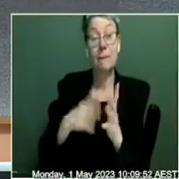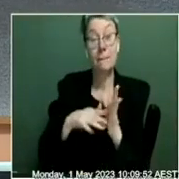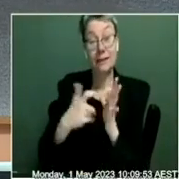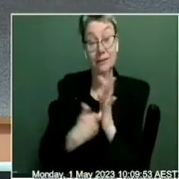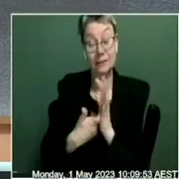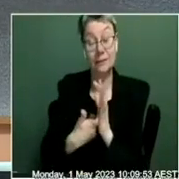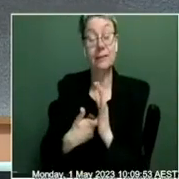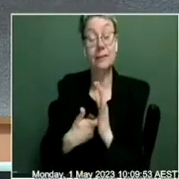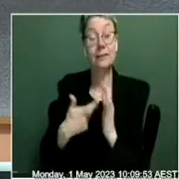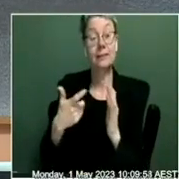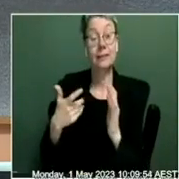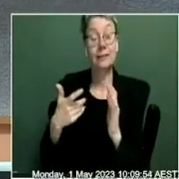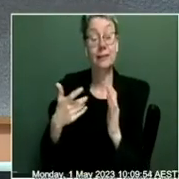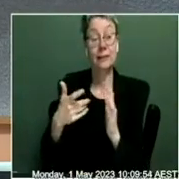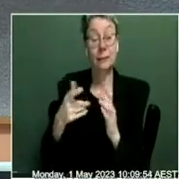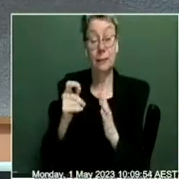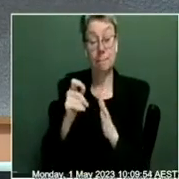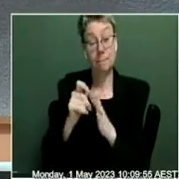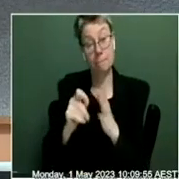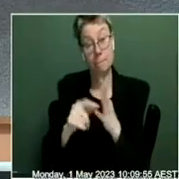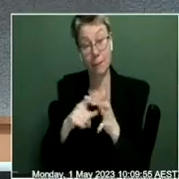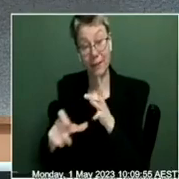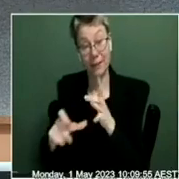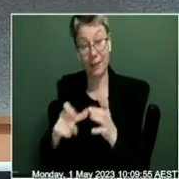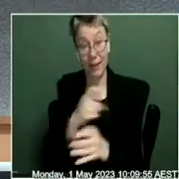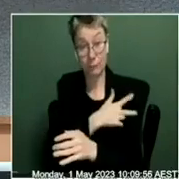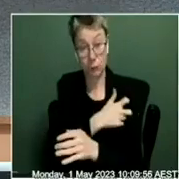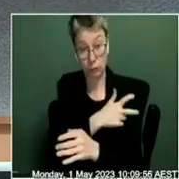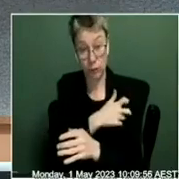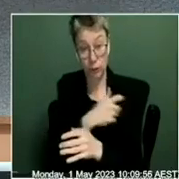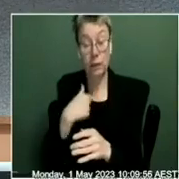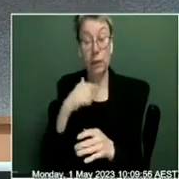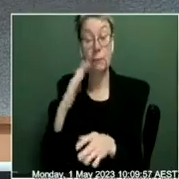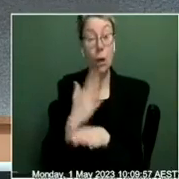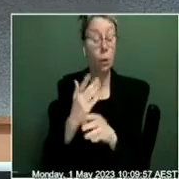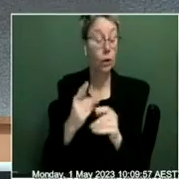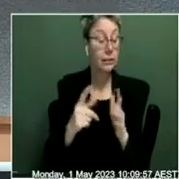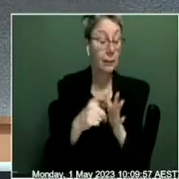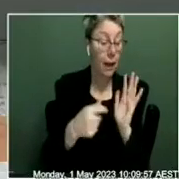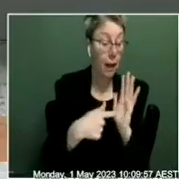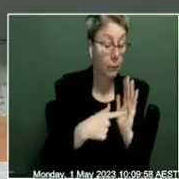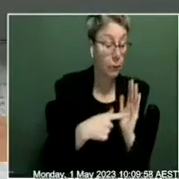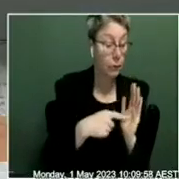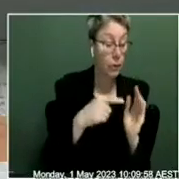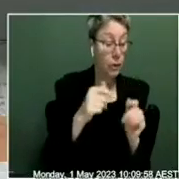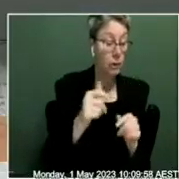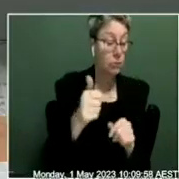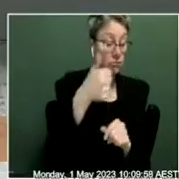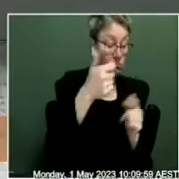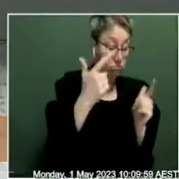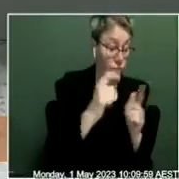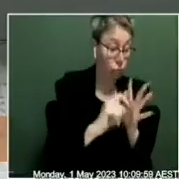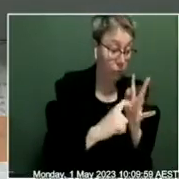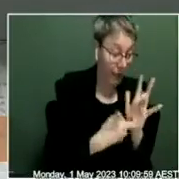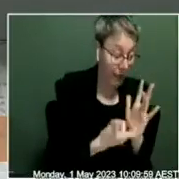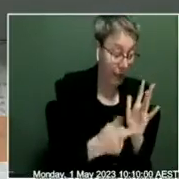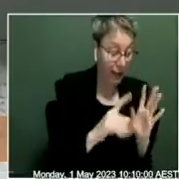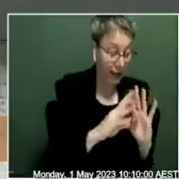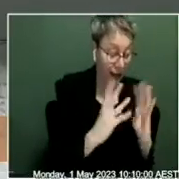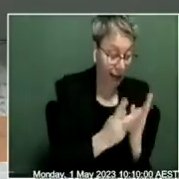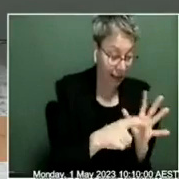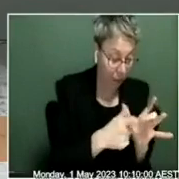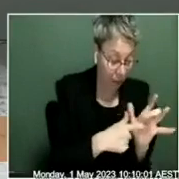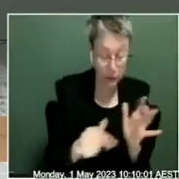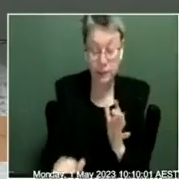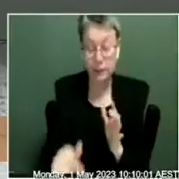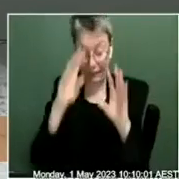education and now health. Thanks. And Ms. Williams, will you do the same, explain